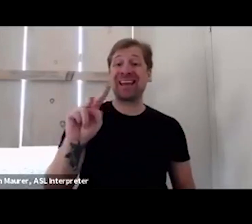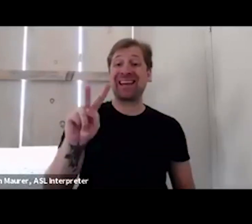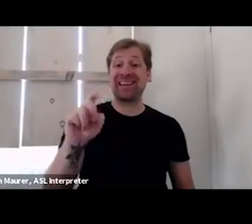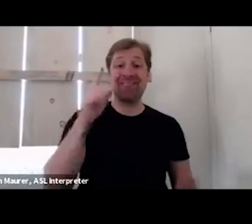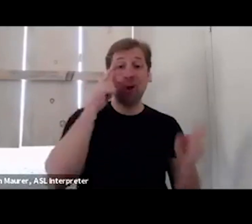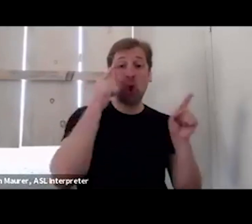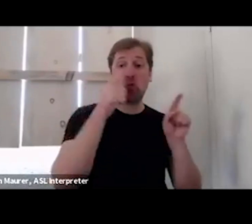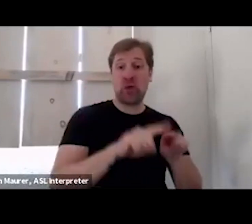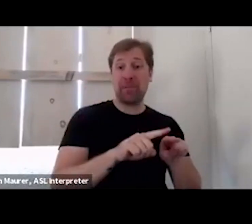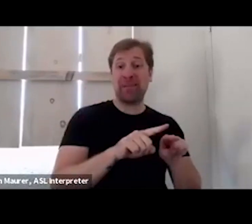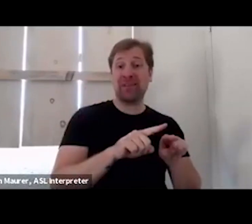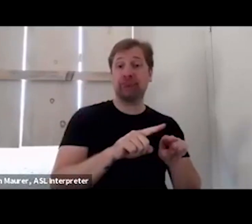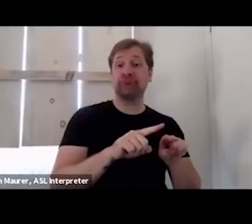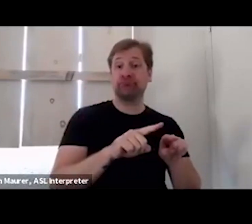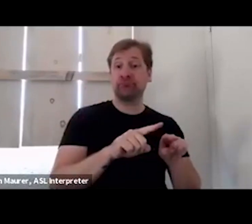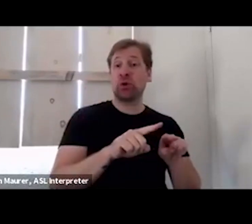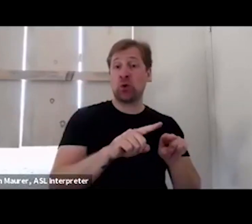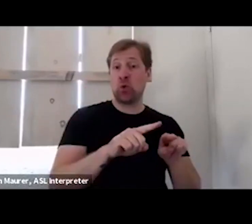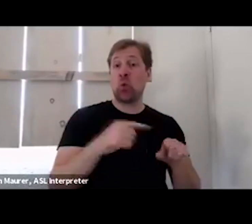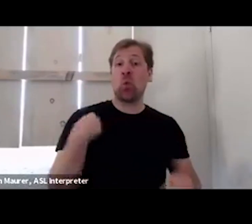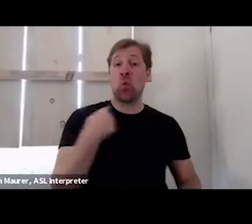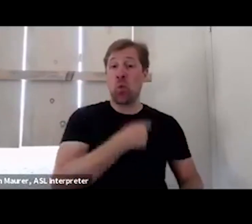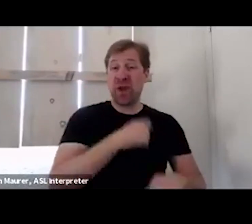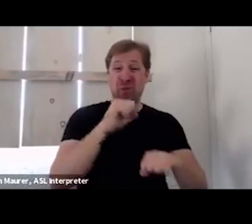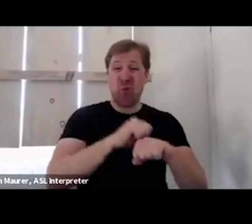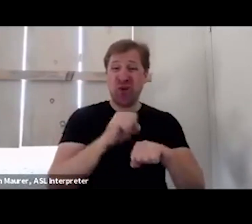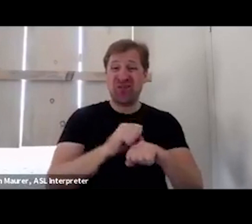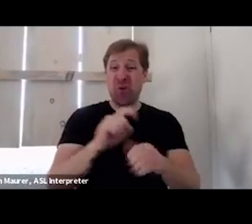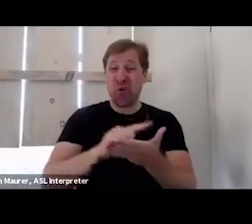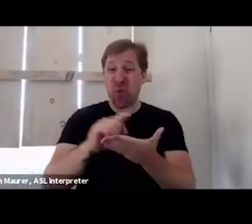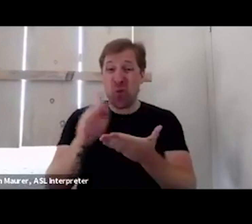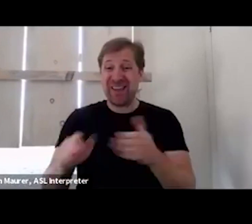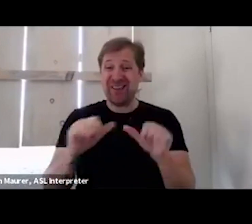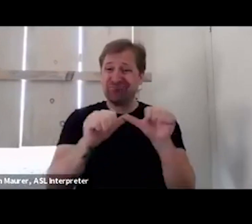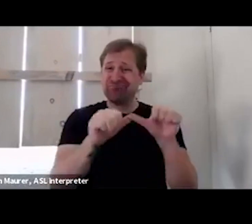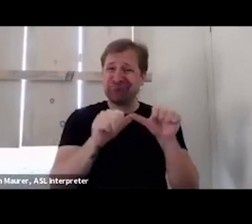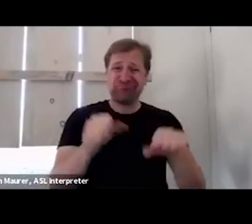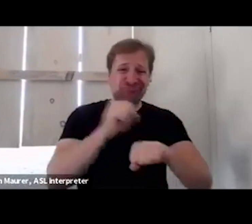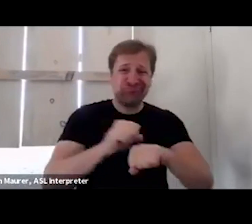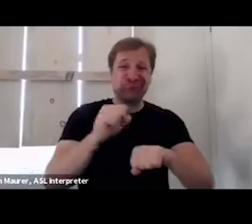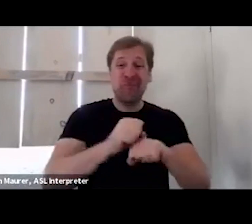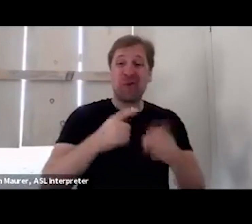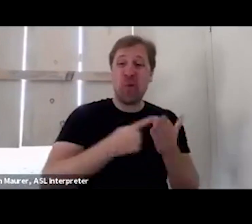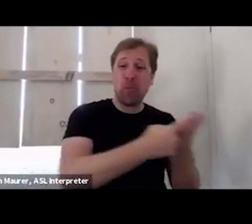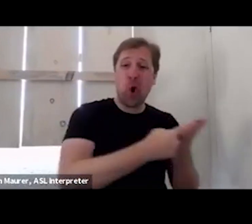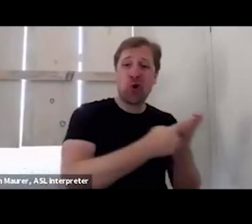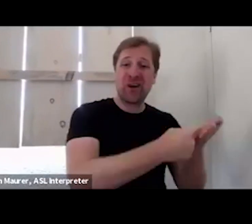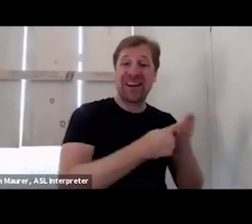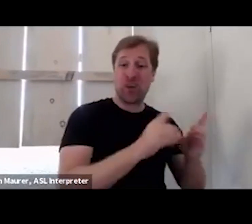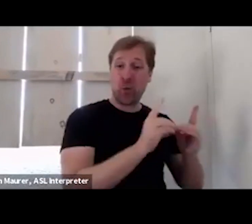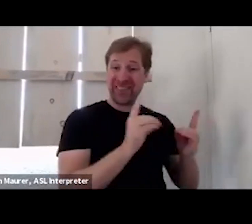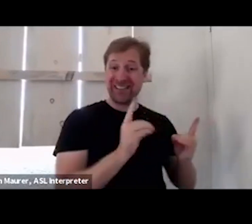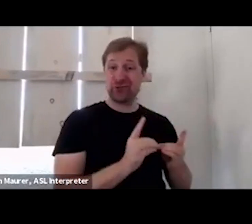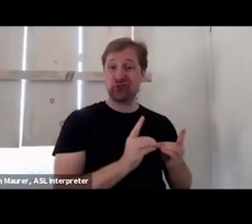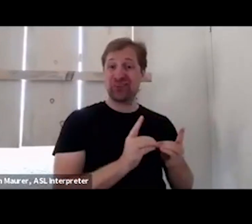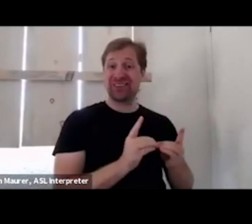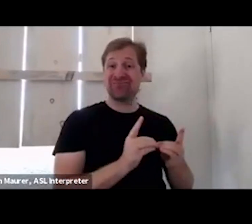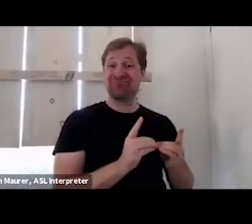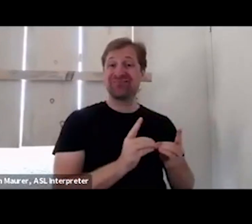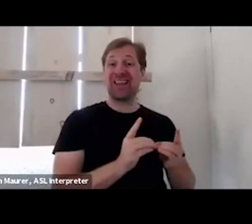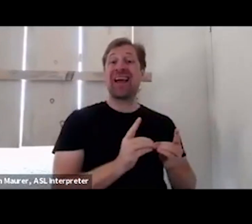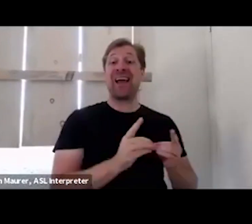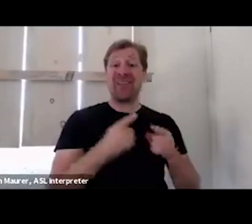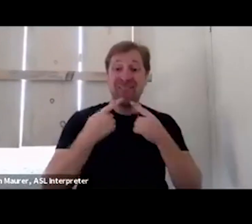a marathon week and weekend of nonstop bargaining, and finally, at around 10 p.m. last